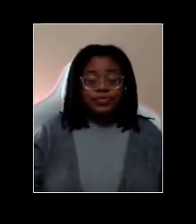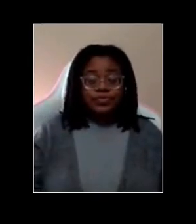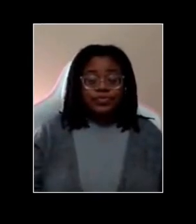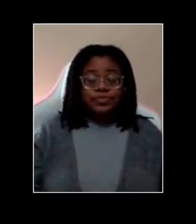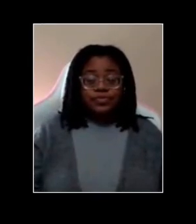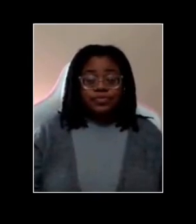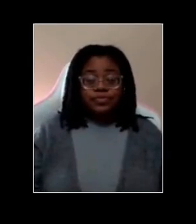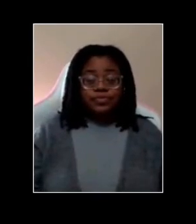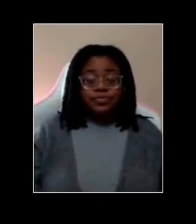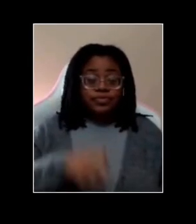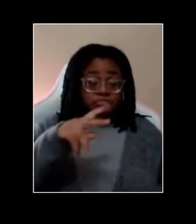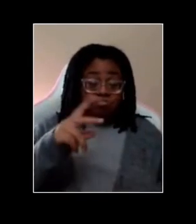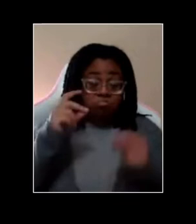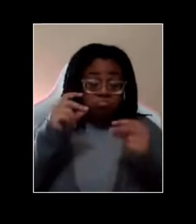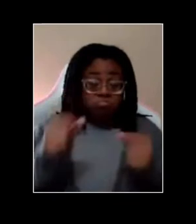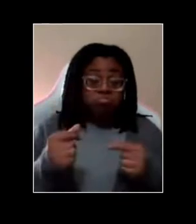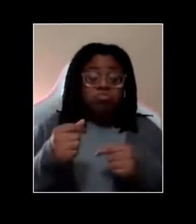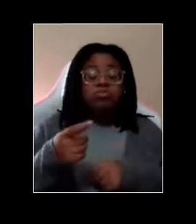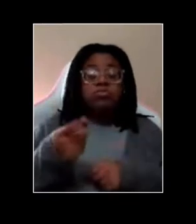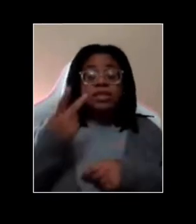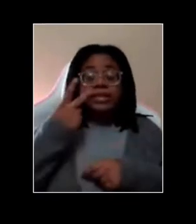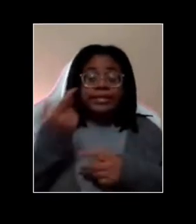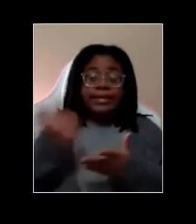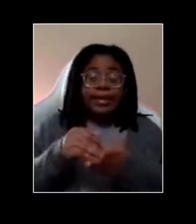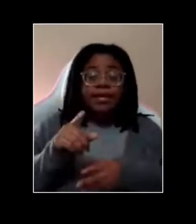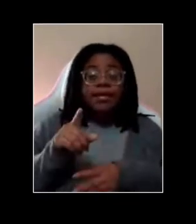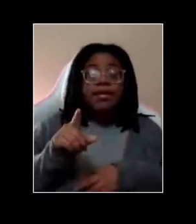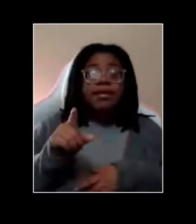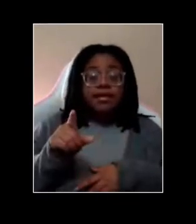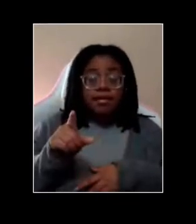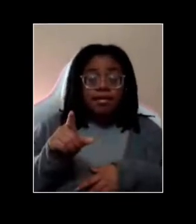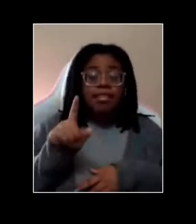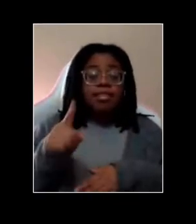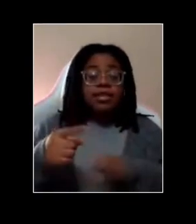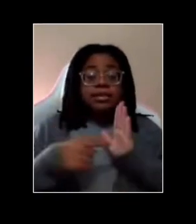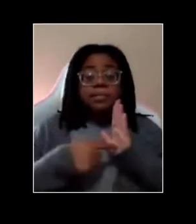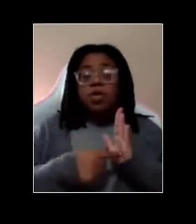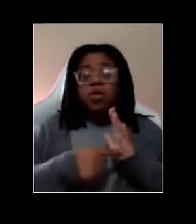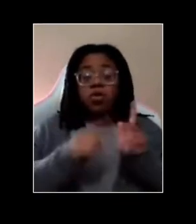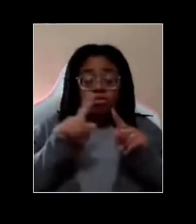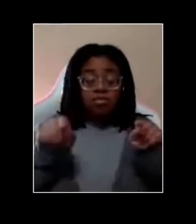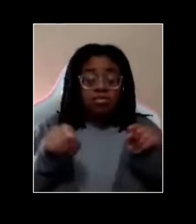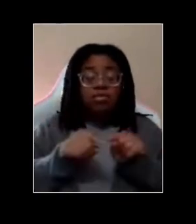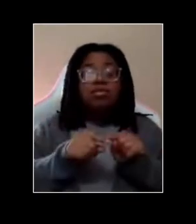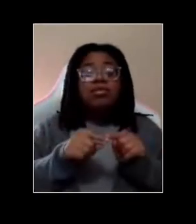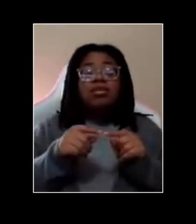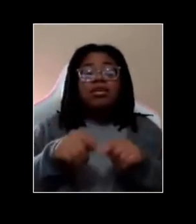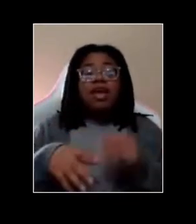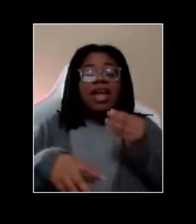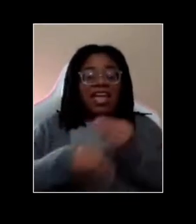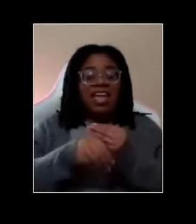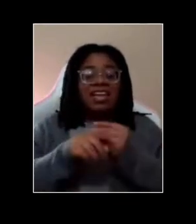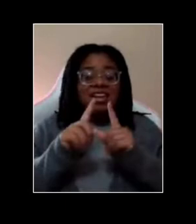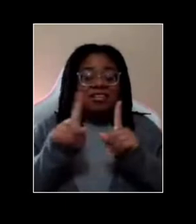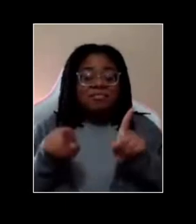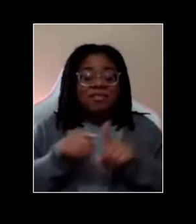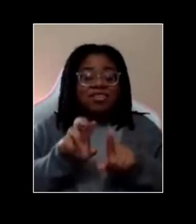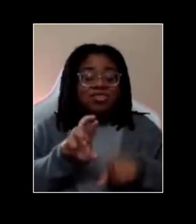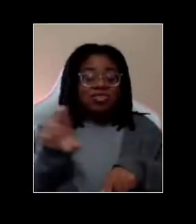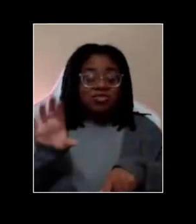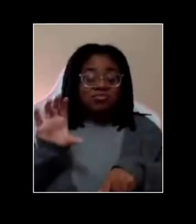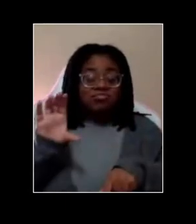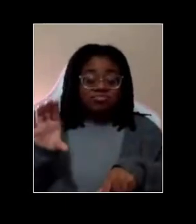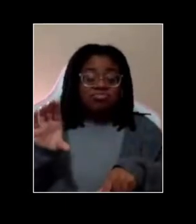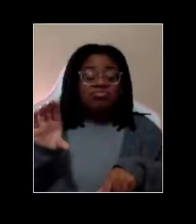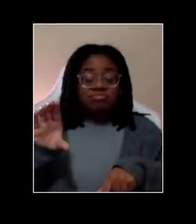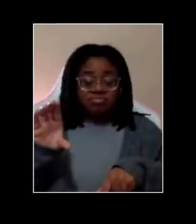Okay, so I just want to quickly revisit this model with one added box at the far left or right-hand side of the